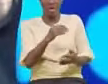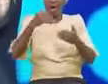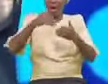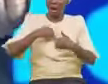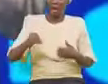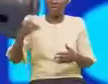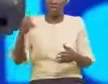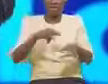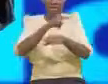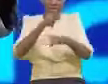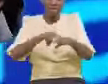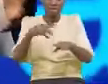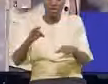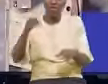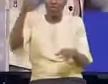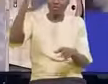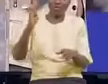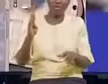Mawu po jojo melesi.